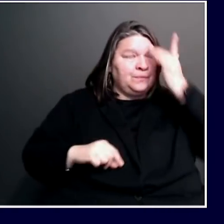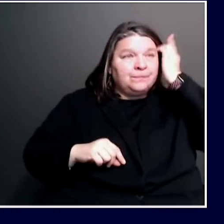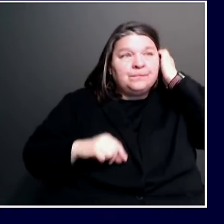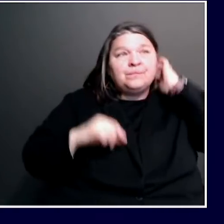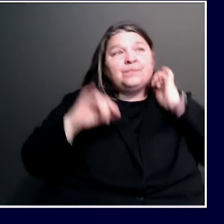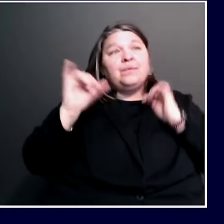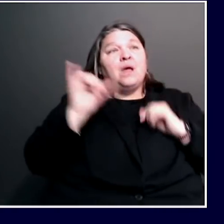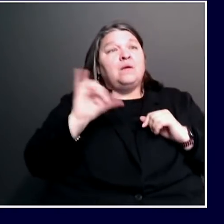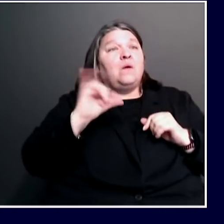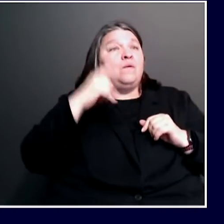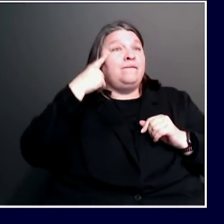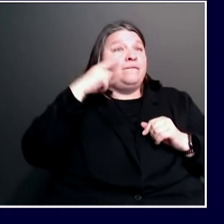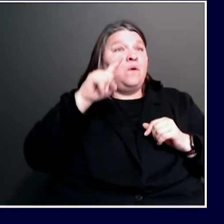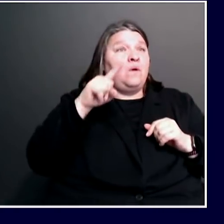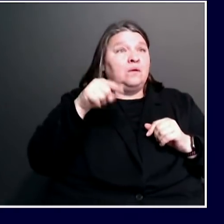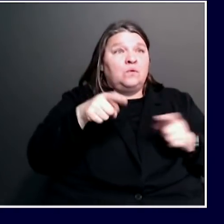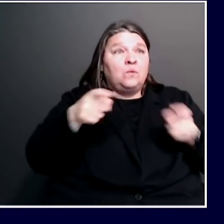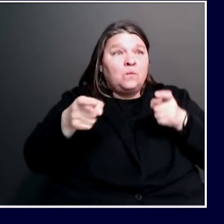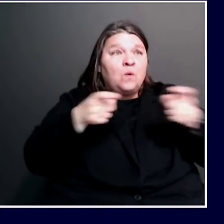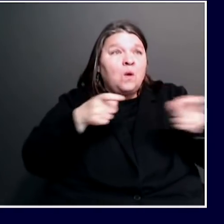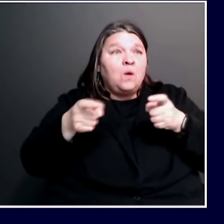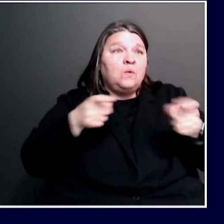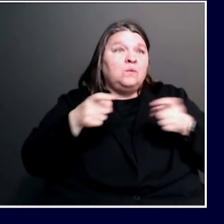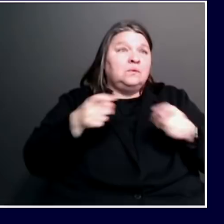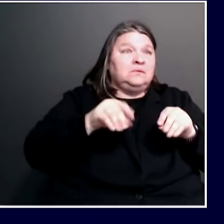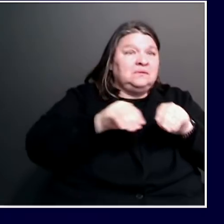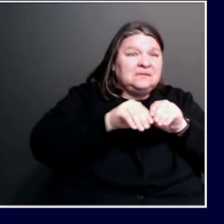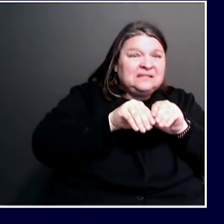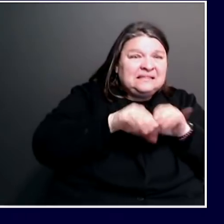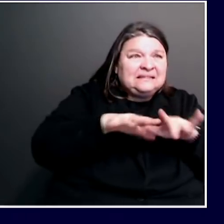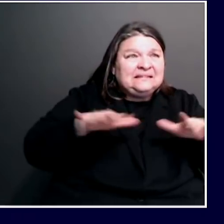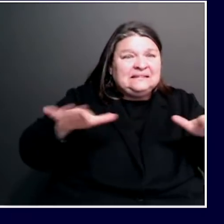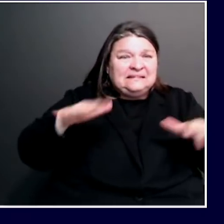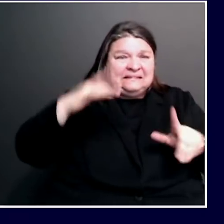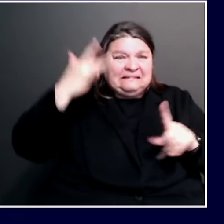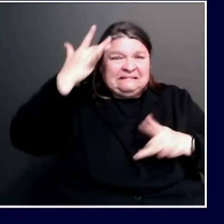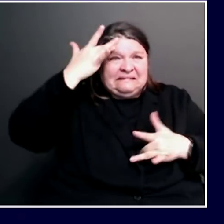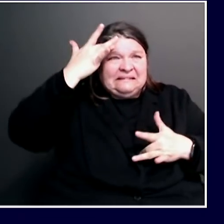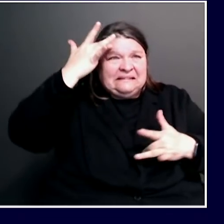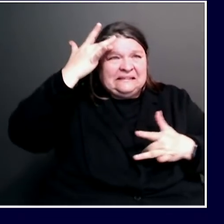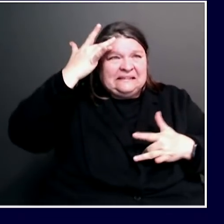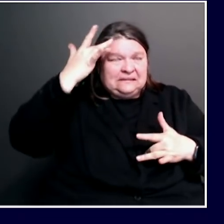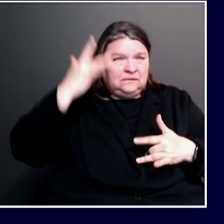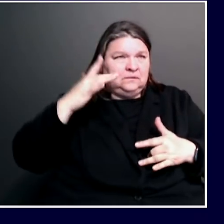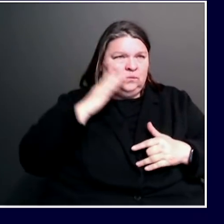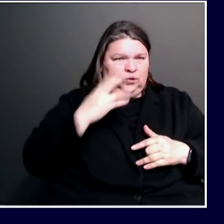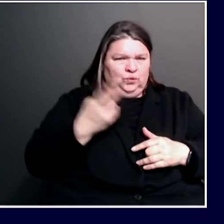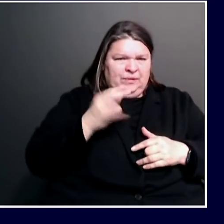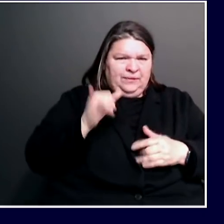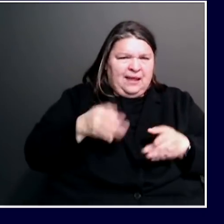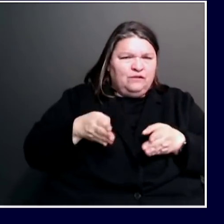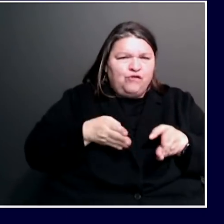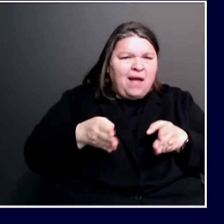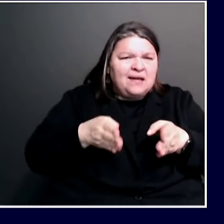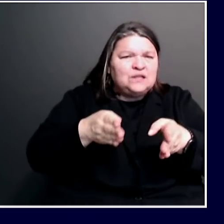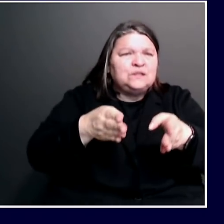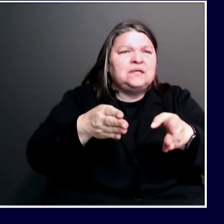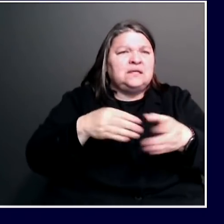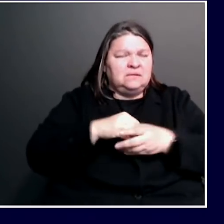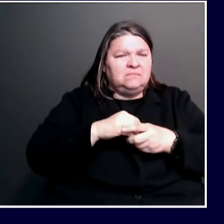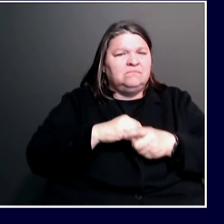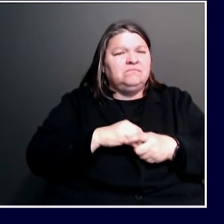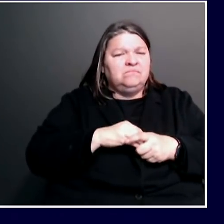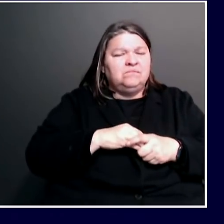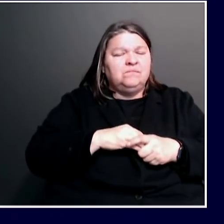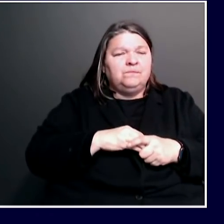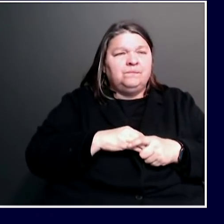infectious diseases. Contact tracing as a strategy for infectious disease control very much remains in place and alive,